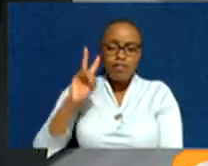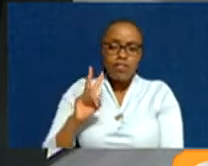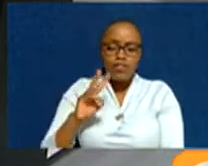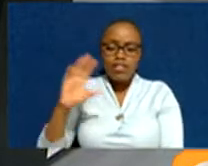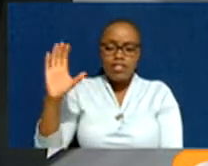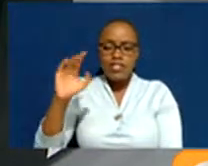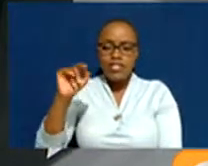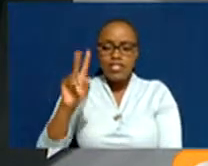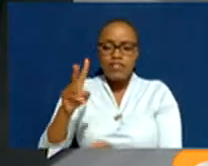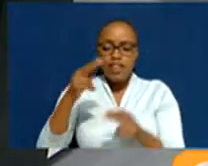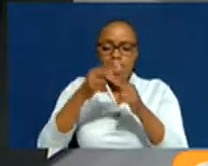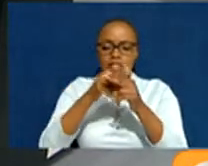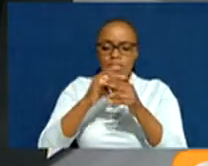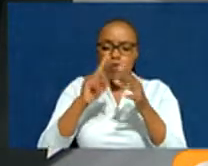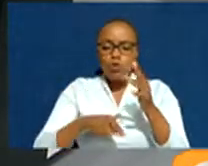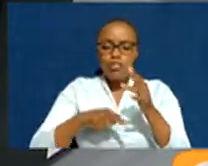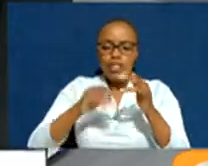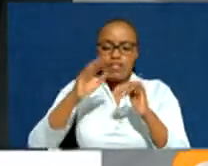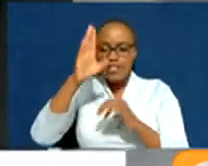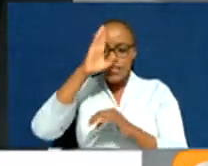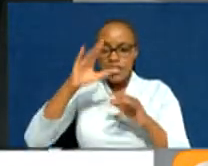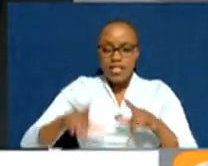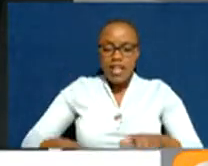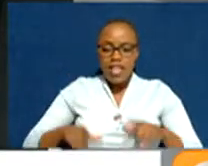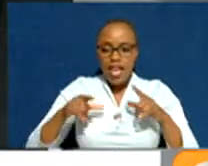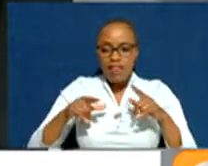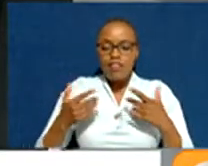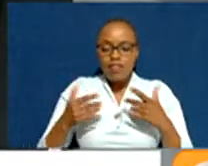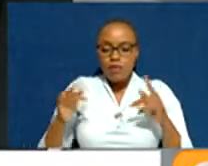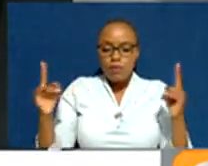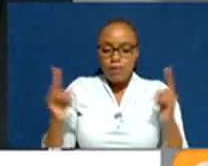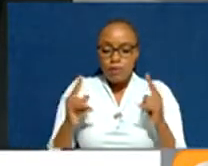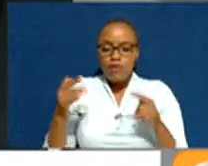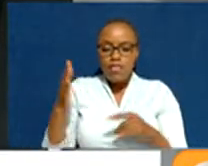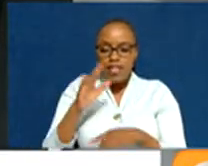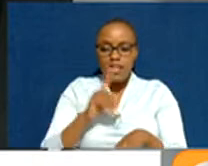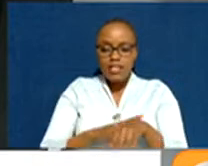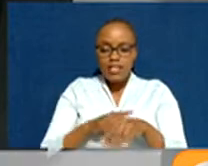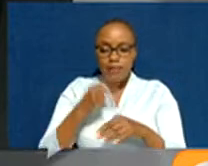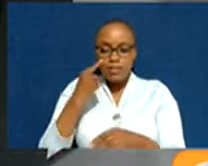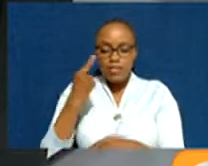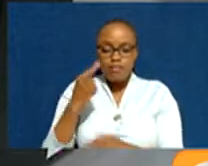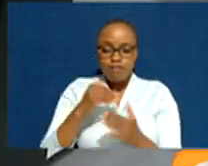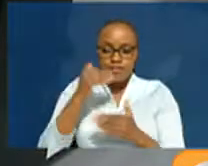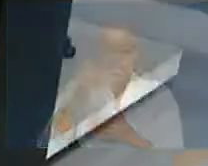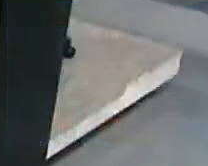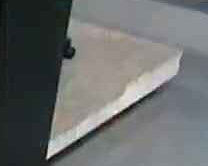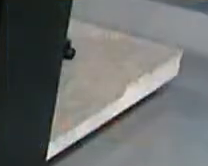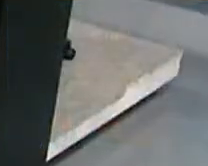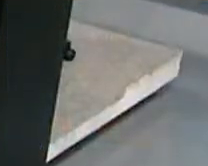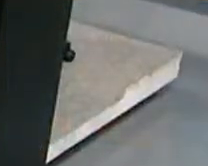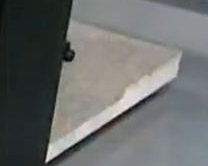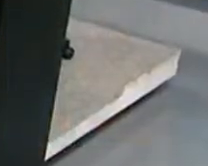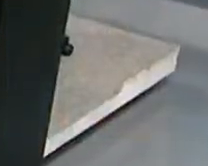At Citizen TV Kenya. The hashtag is Sunday Live. Sunday Live takes a break. We'll be back. In the meantime, coming up.